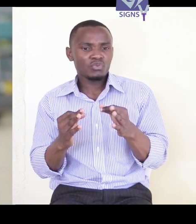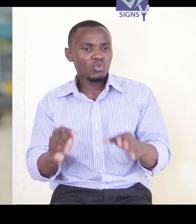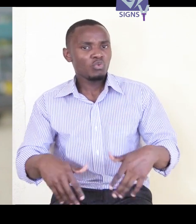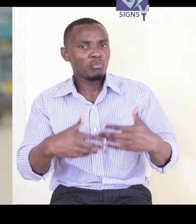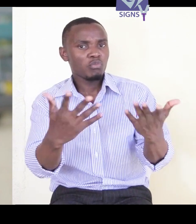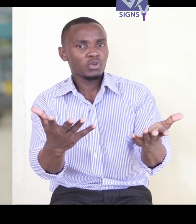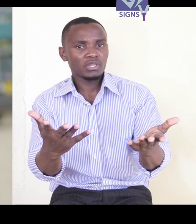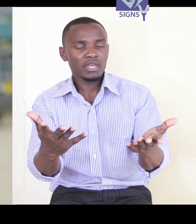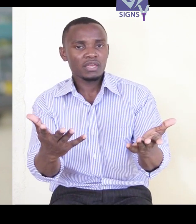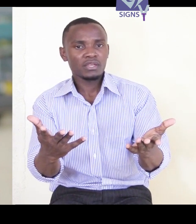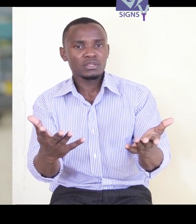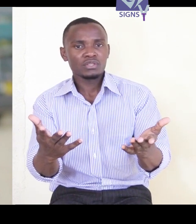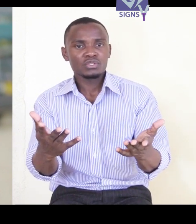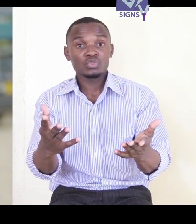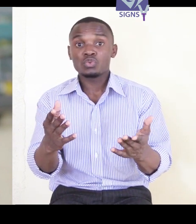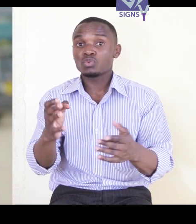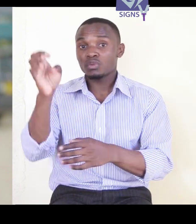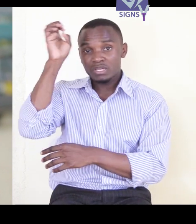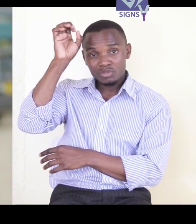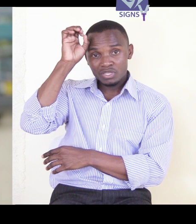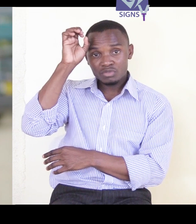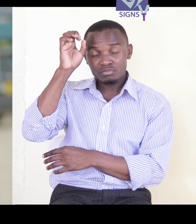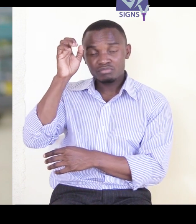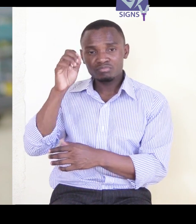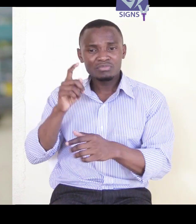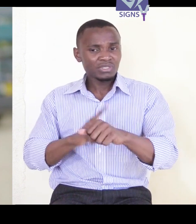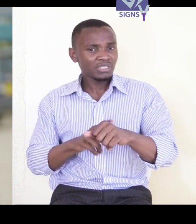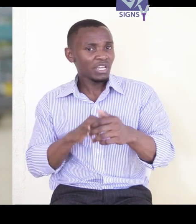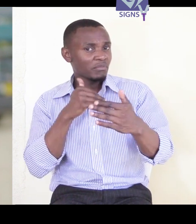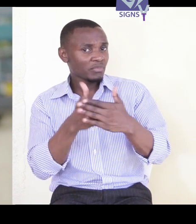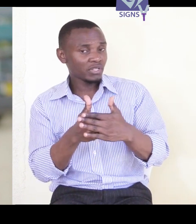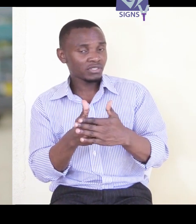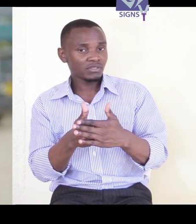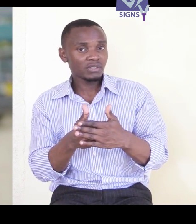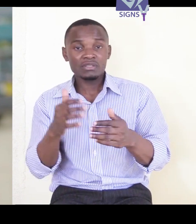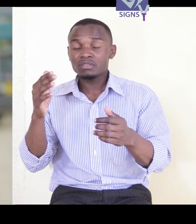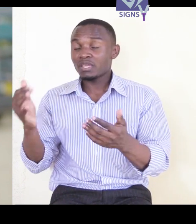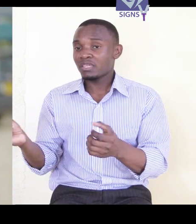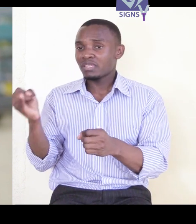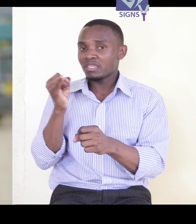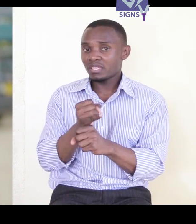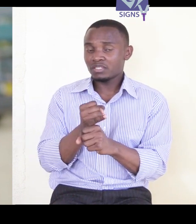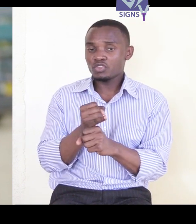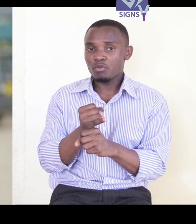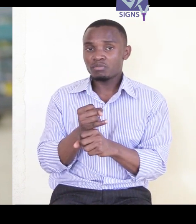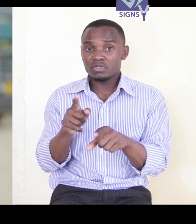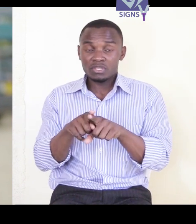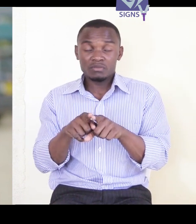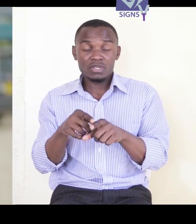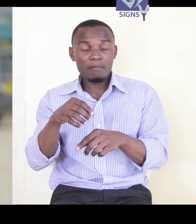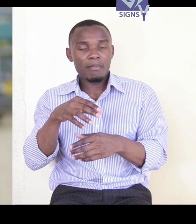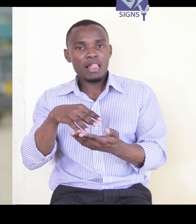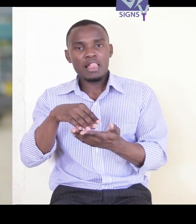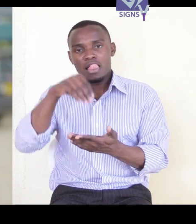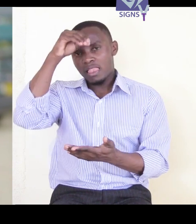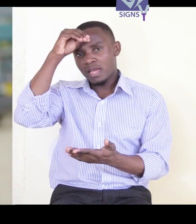her life. But if you expose her to the society, you expose her to education, it will become a time when they become self-reliant. Either